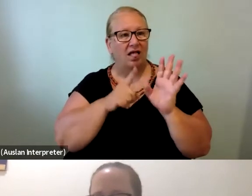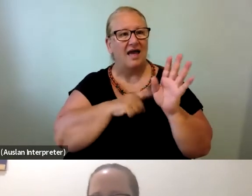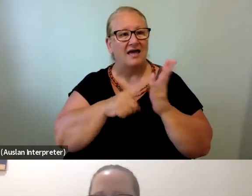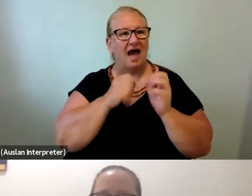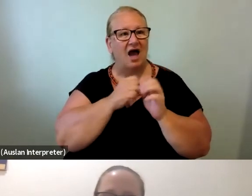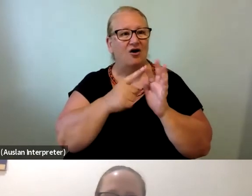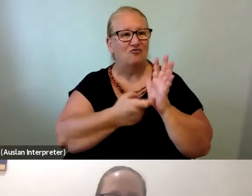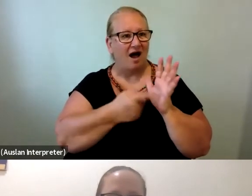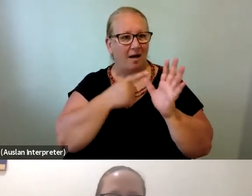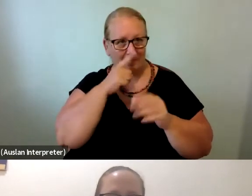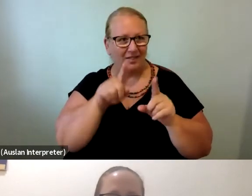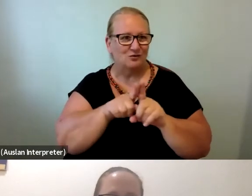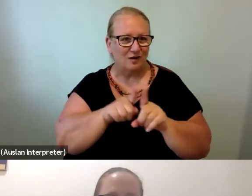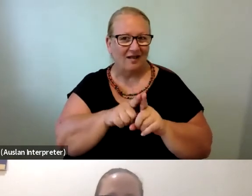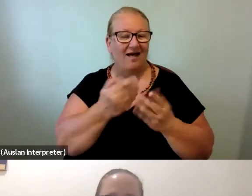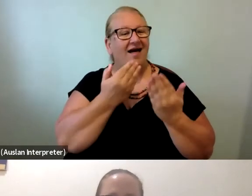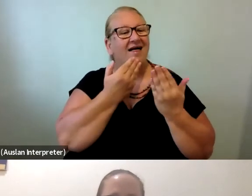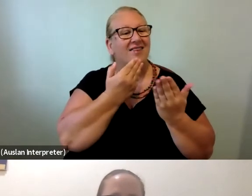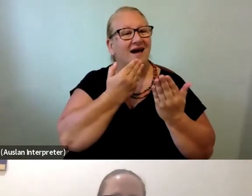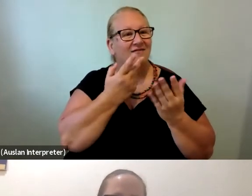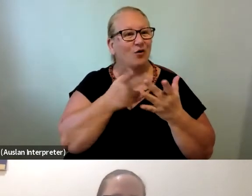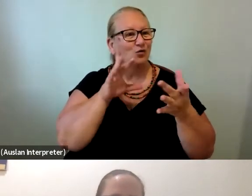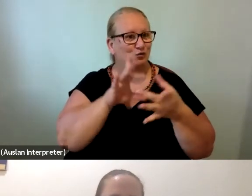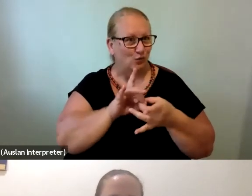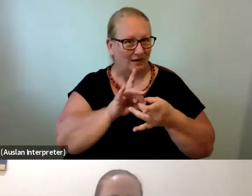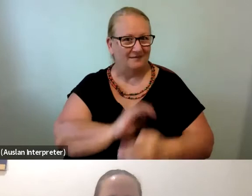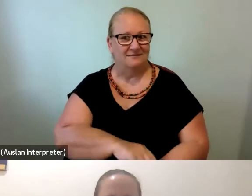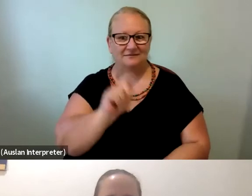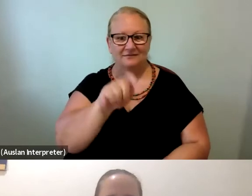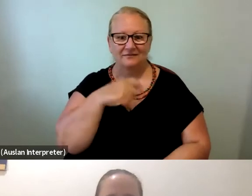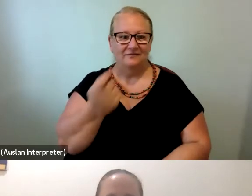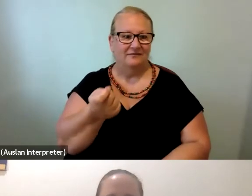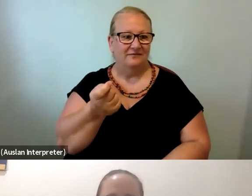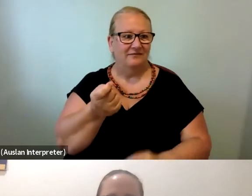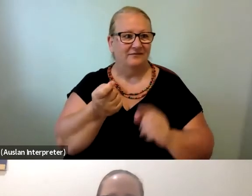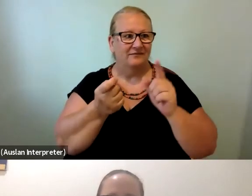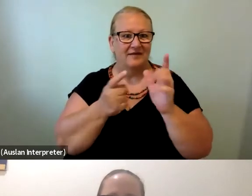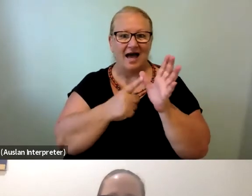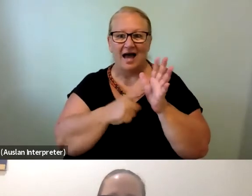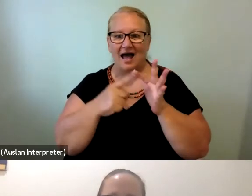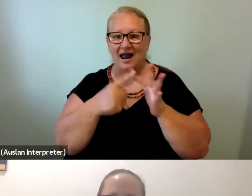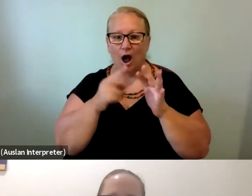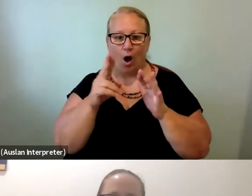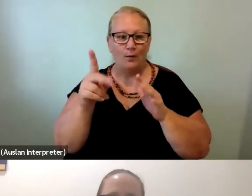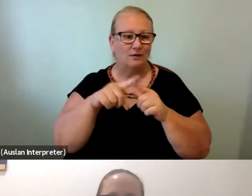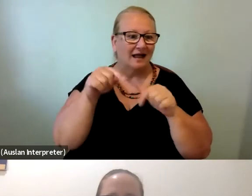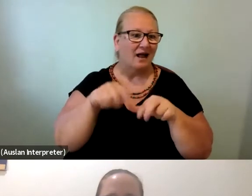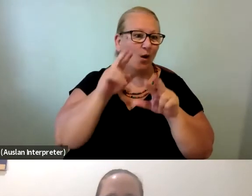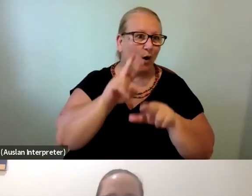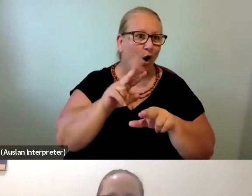Yay! Thank you so much for joining us, Bree. And Alex, if you're still with us and watching, I hope you feel honoured that you